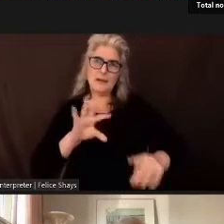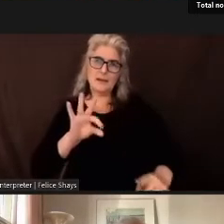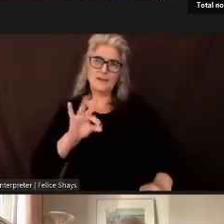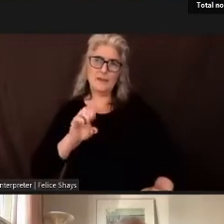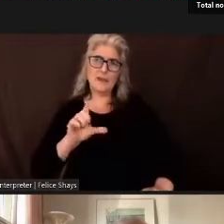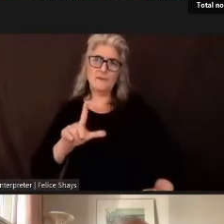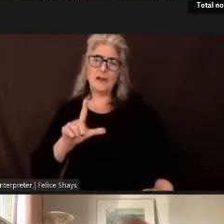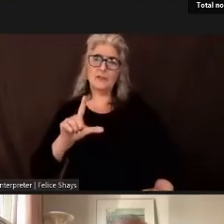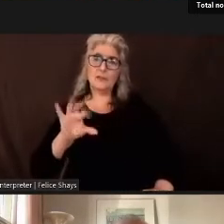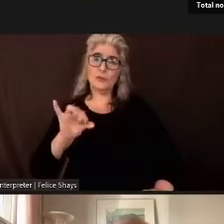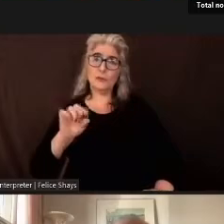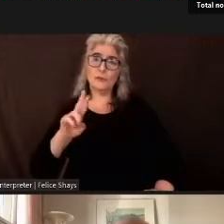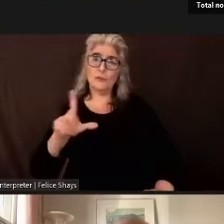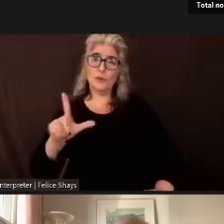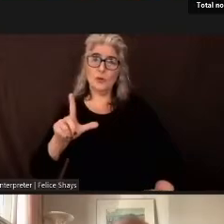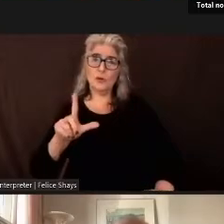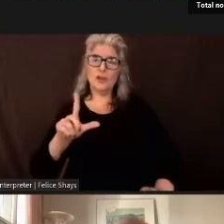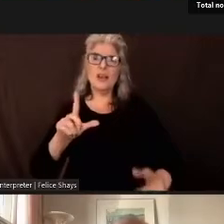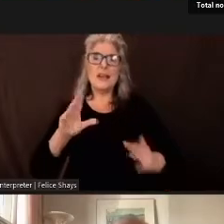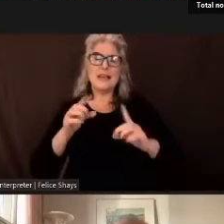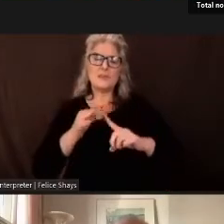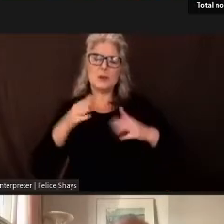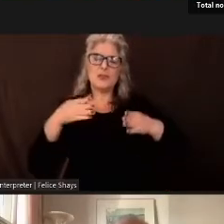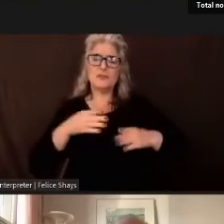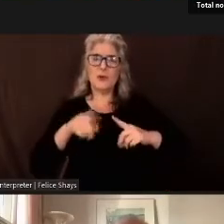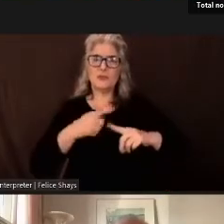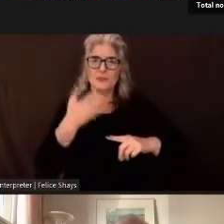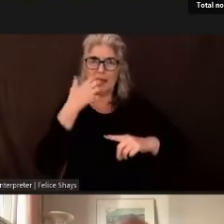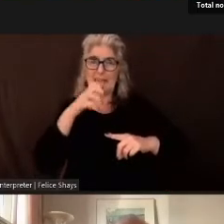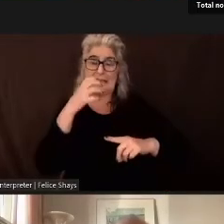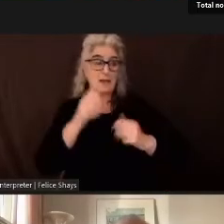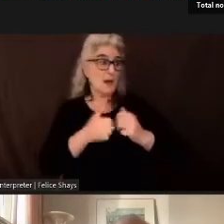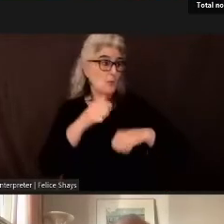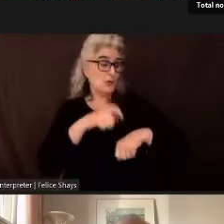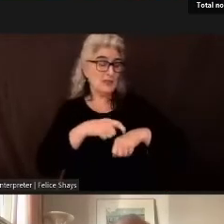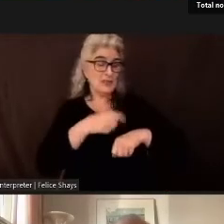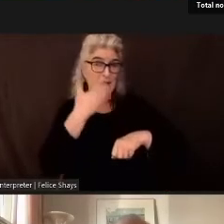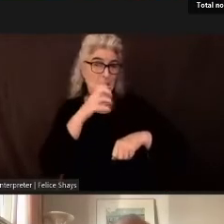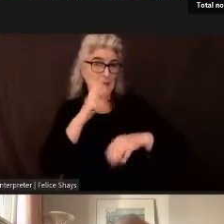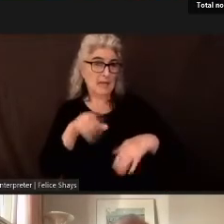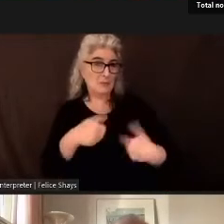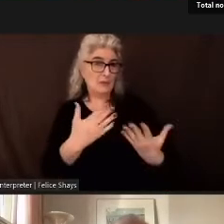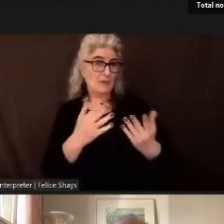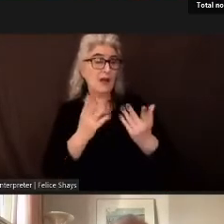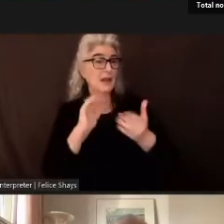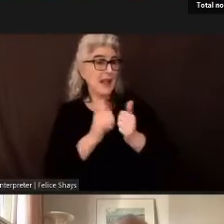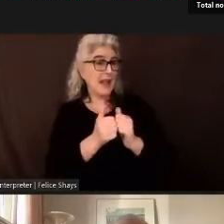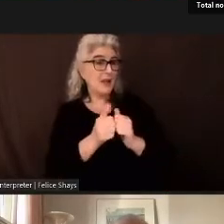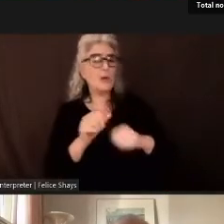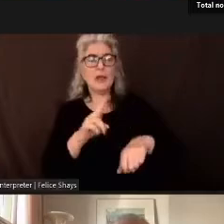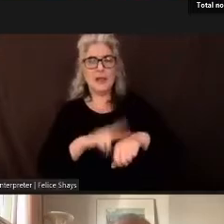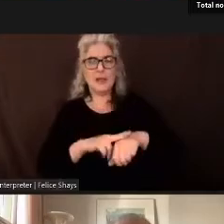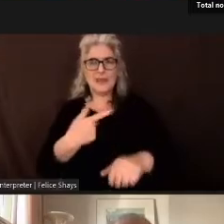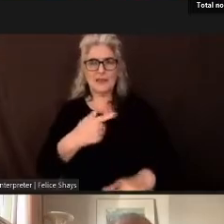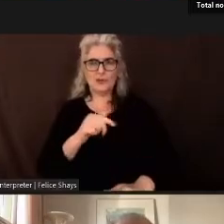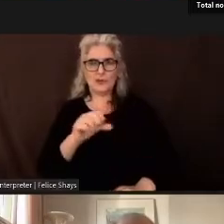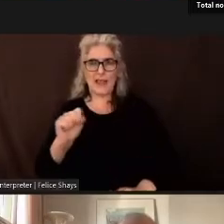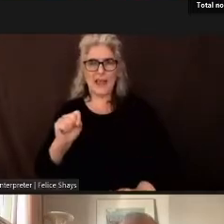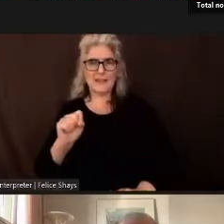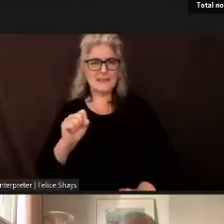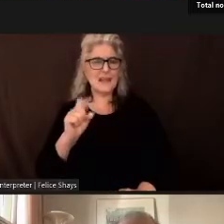heat. In most of the country, heat is being provided with natural gas. And as I believe that you heard